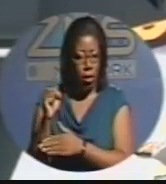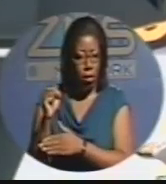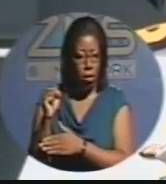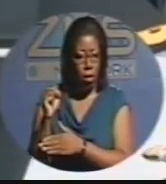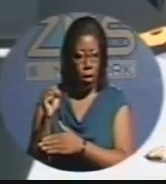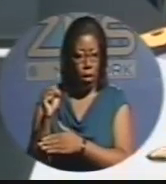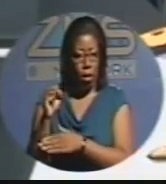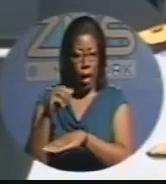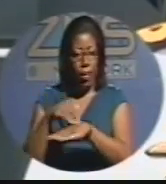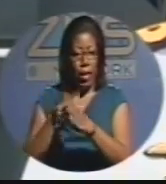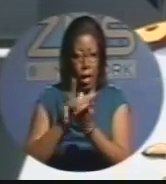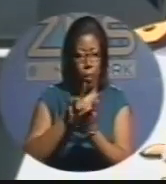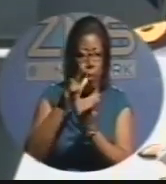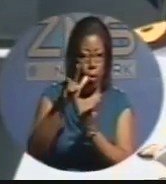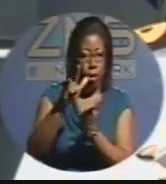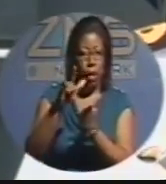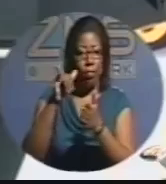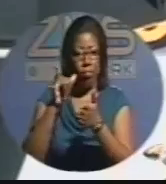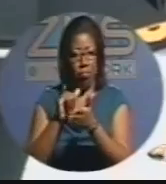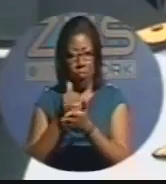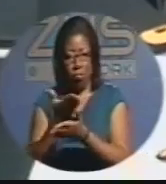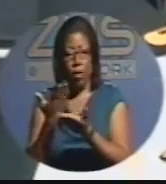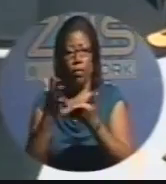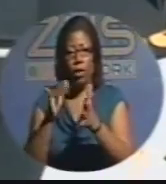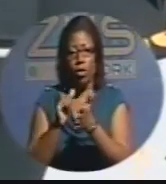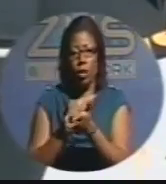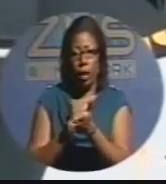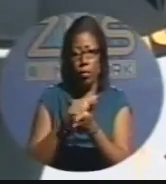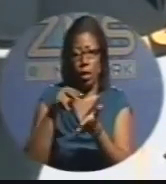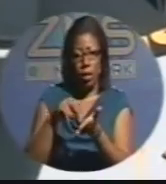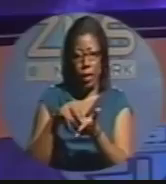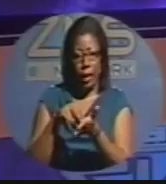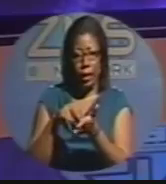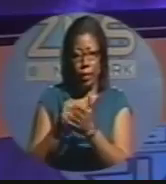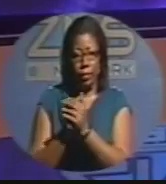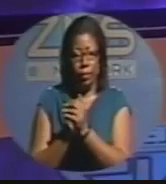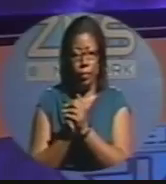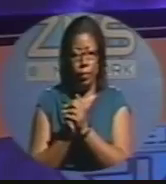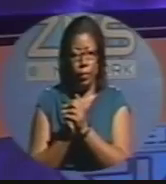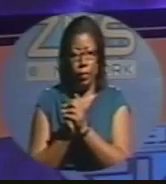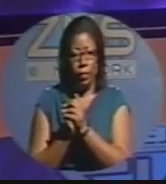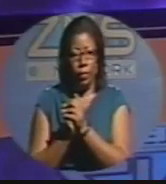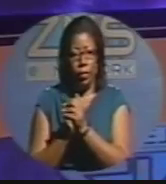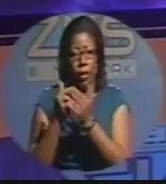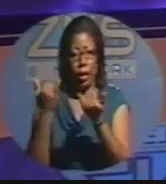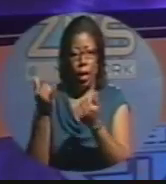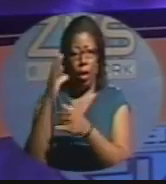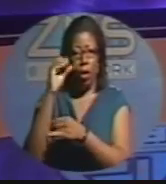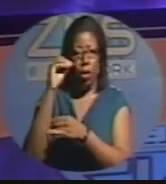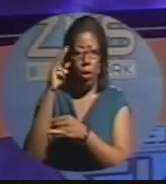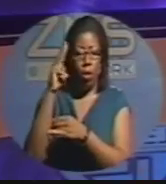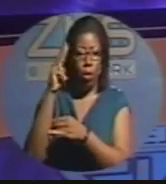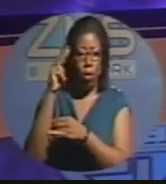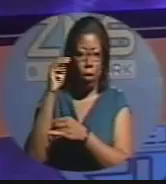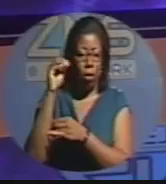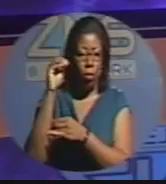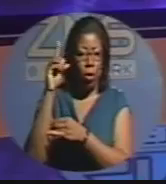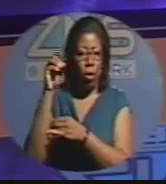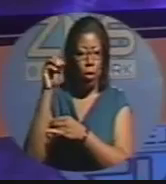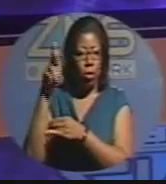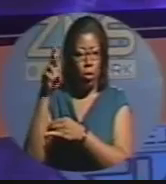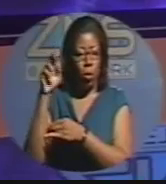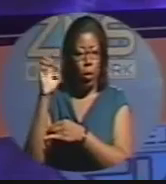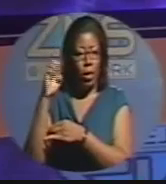the base at the airport. And they've done that already. So they're standing by. Now, Commodore Bowe also noted that hurricane